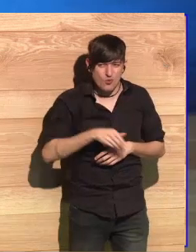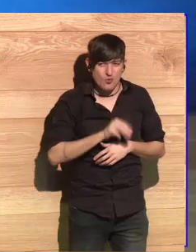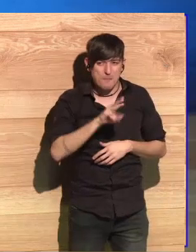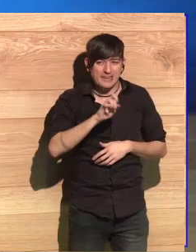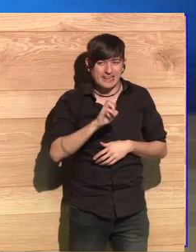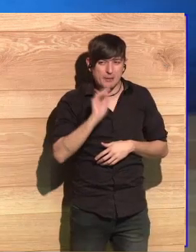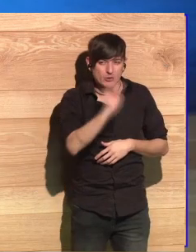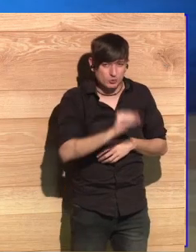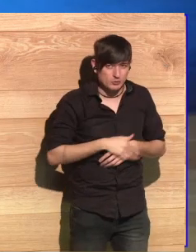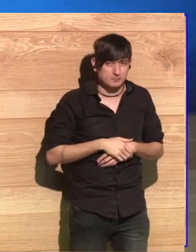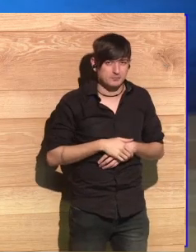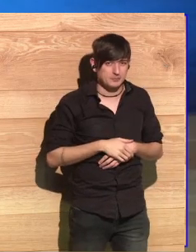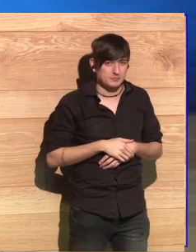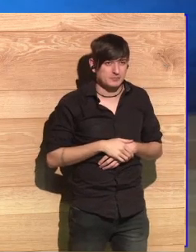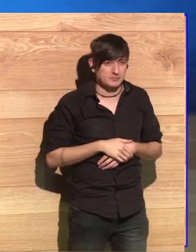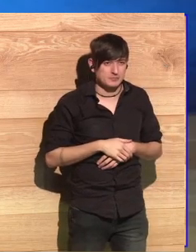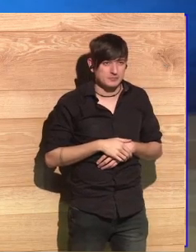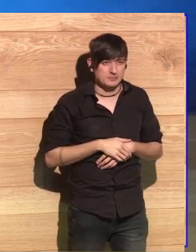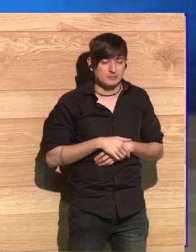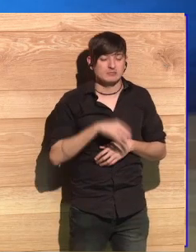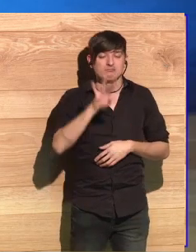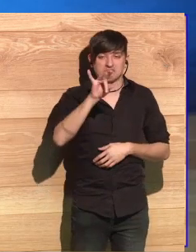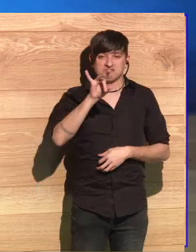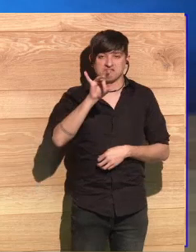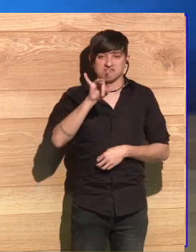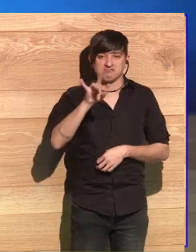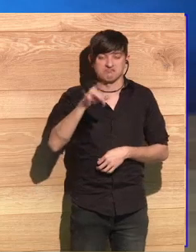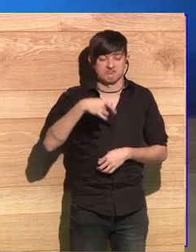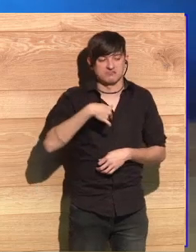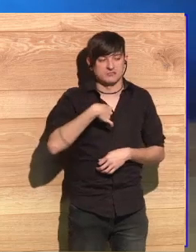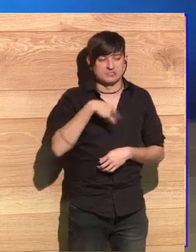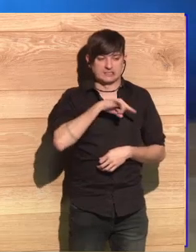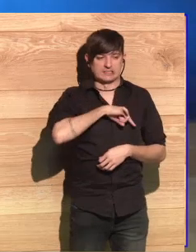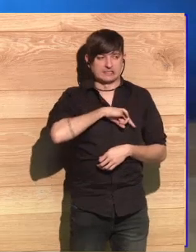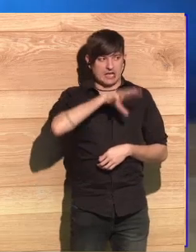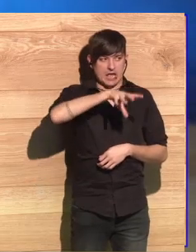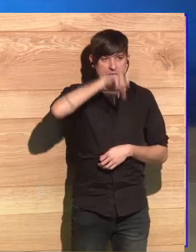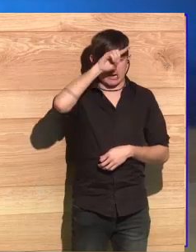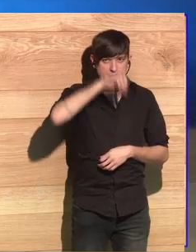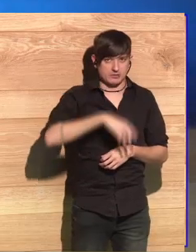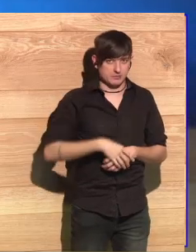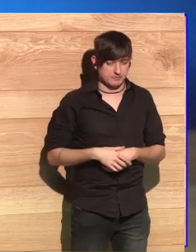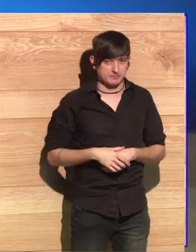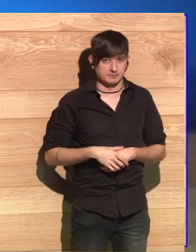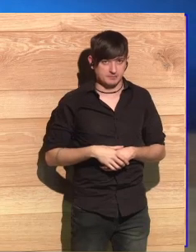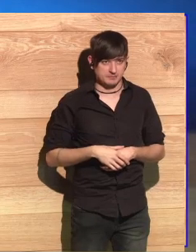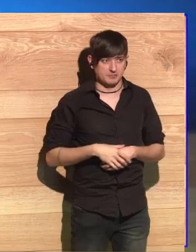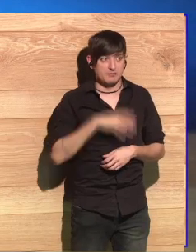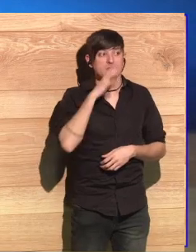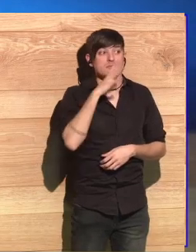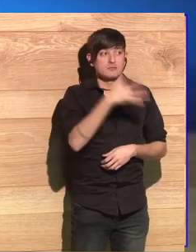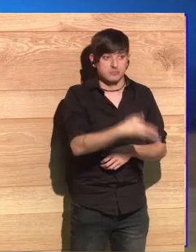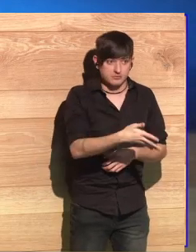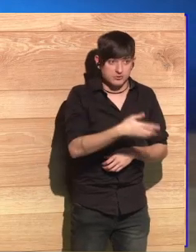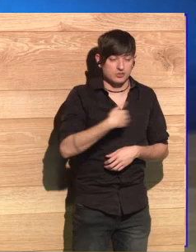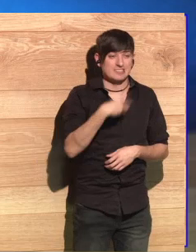you, Peter? I felt remorse, and it was one of the reasons it took me 30 years to get around to writing this